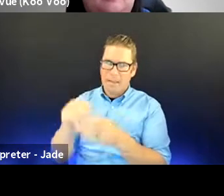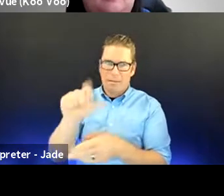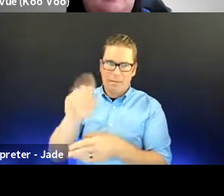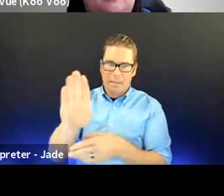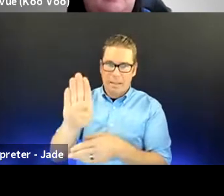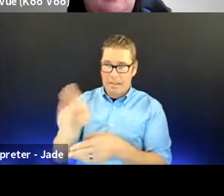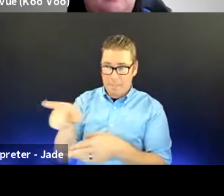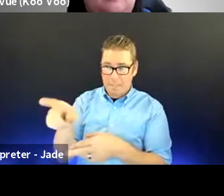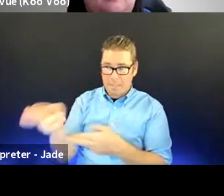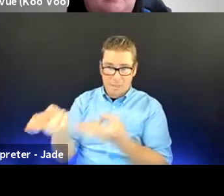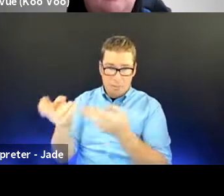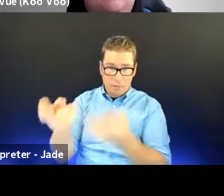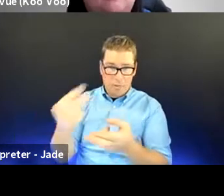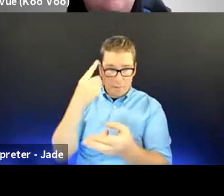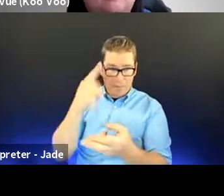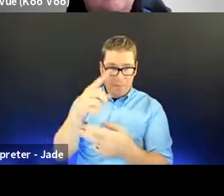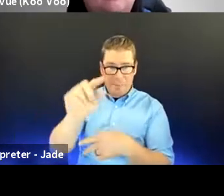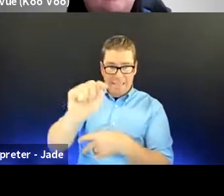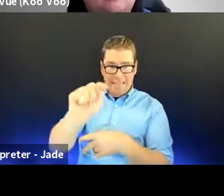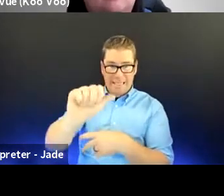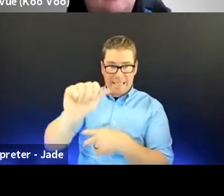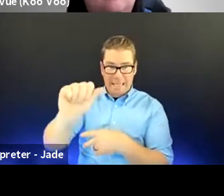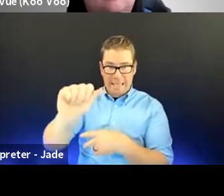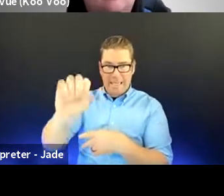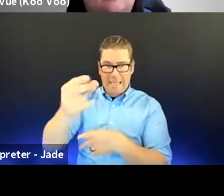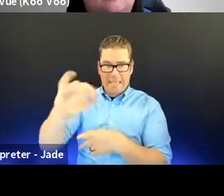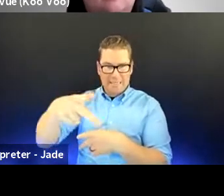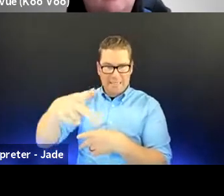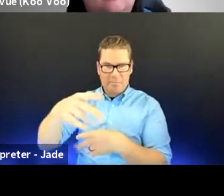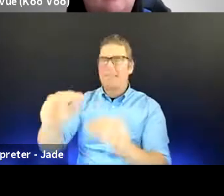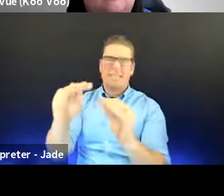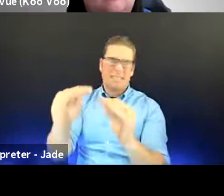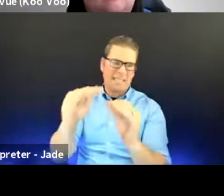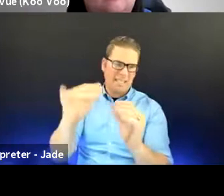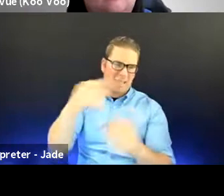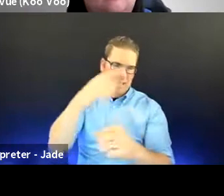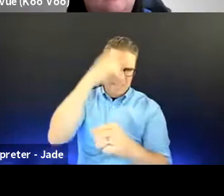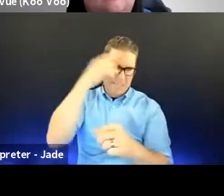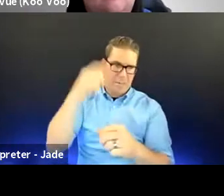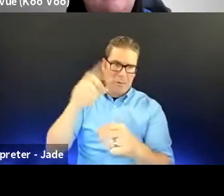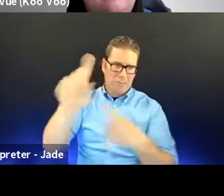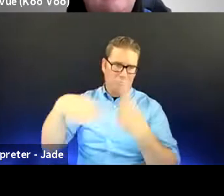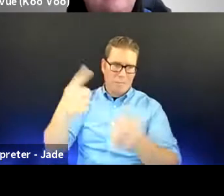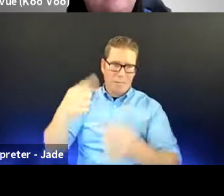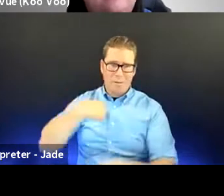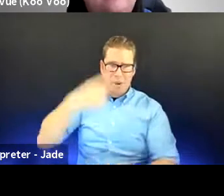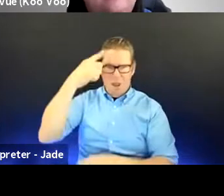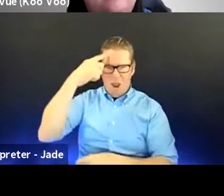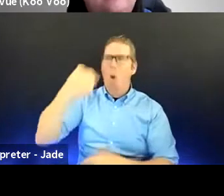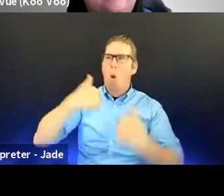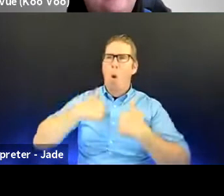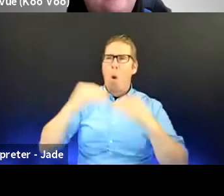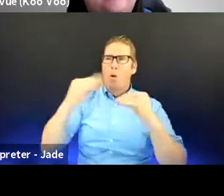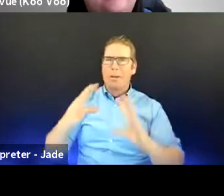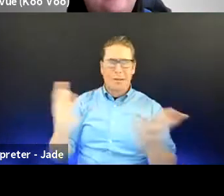do a TA ship, you know, a teaching gig during that summer. And I never thought about teaching in my wildest dreams. This was not something that I